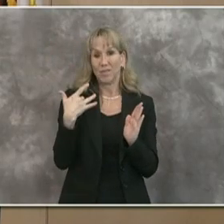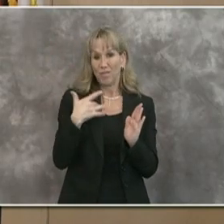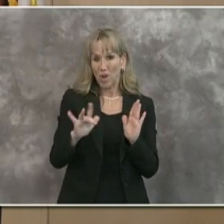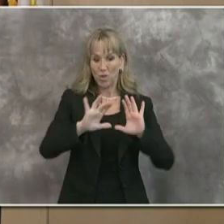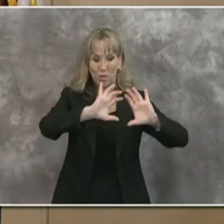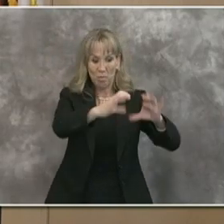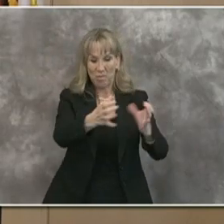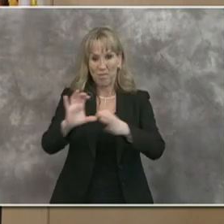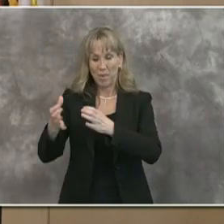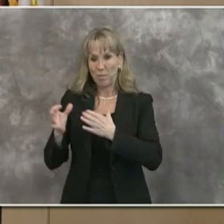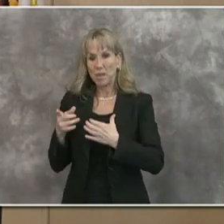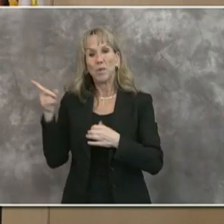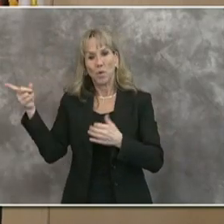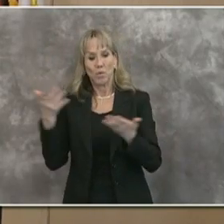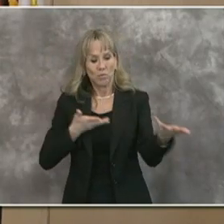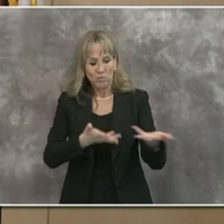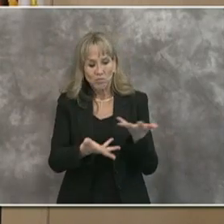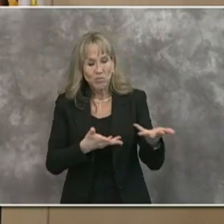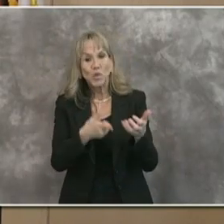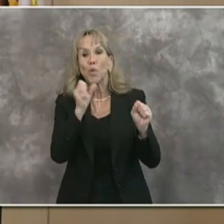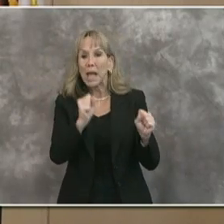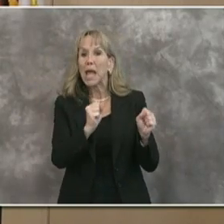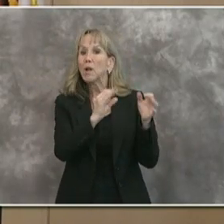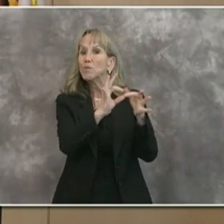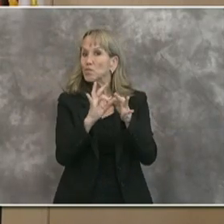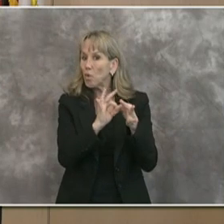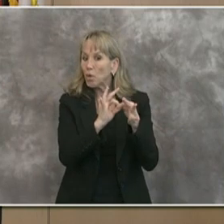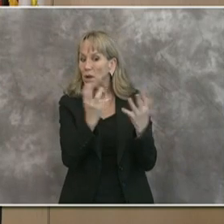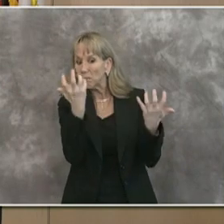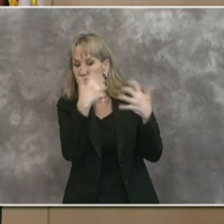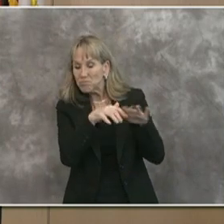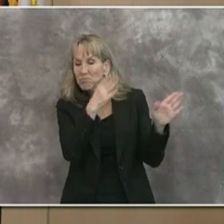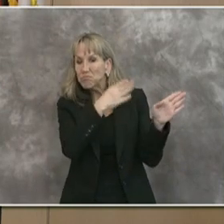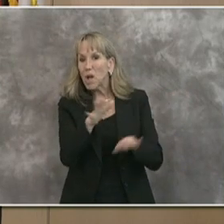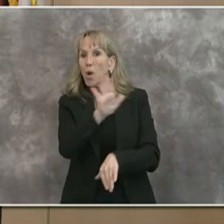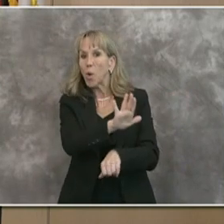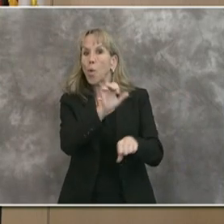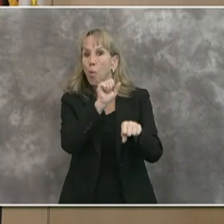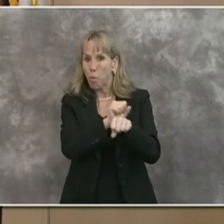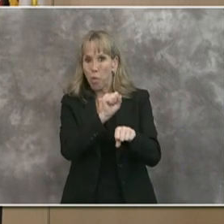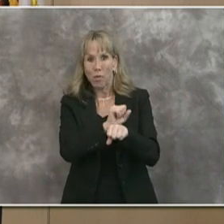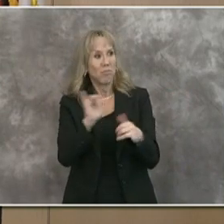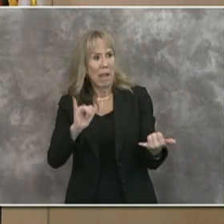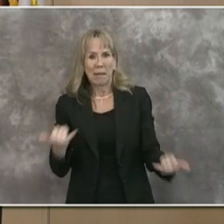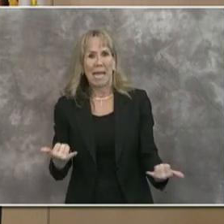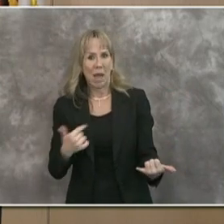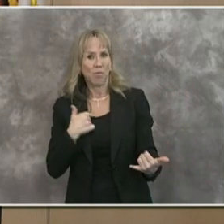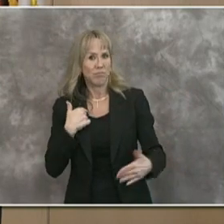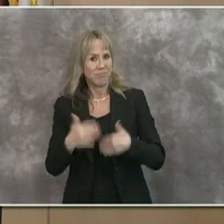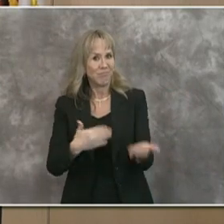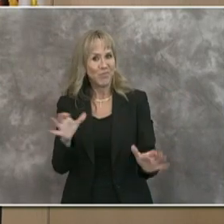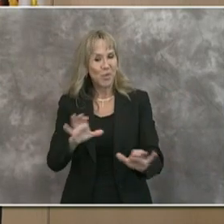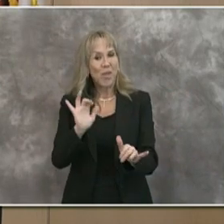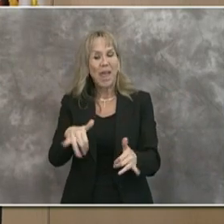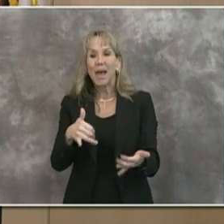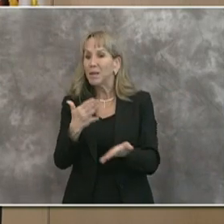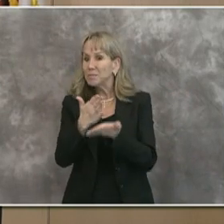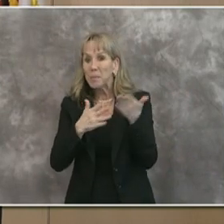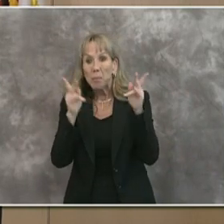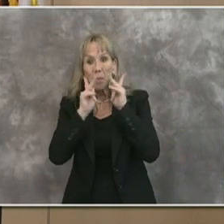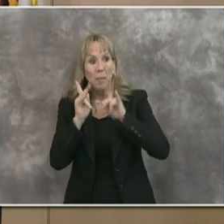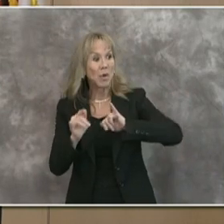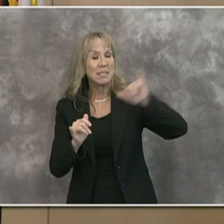could coordinate their work as is being done right now. Have